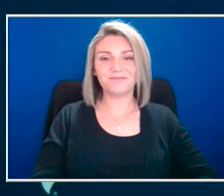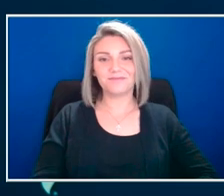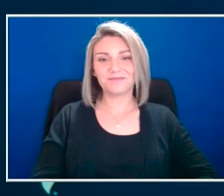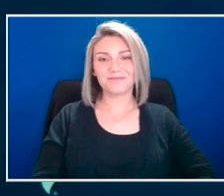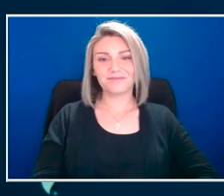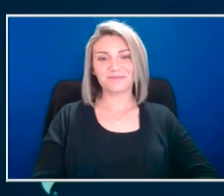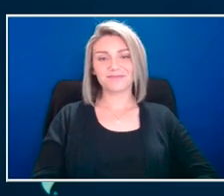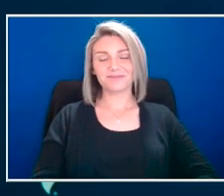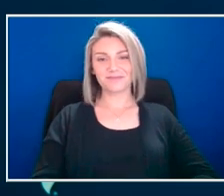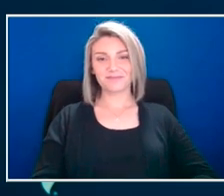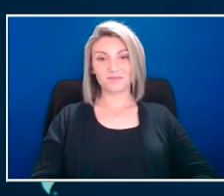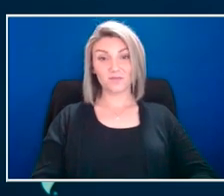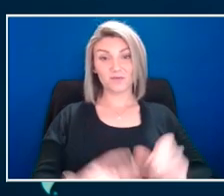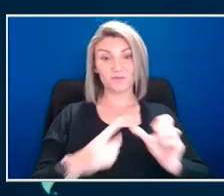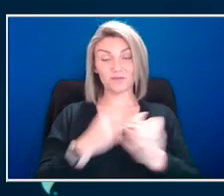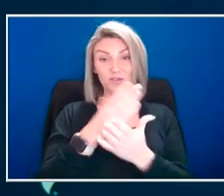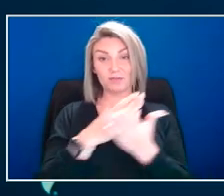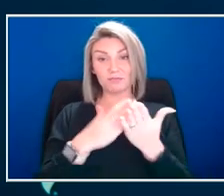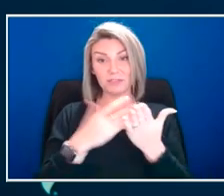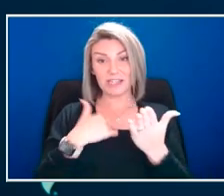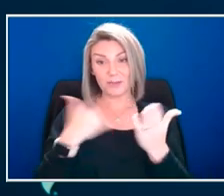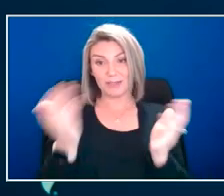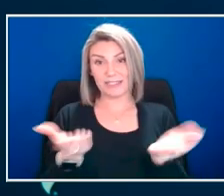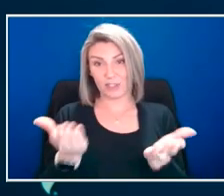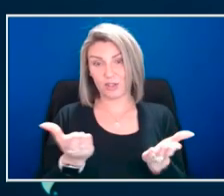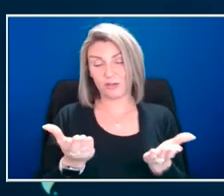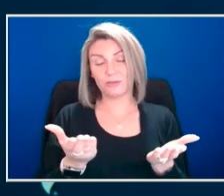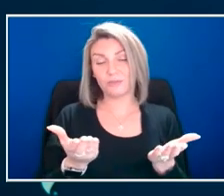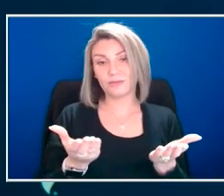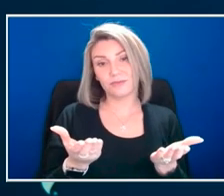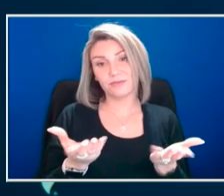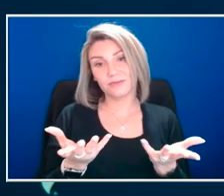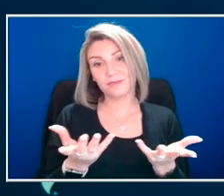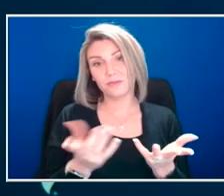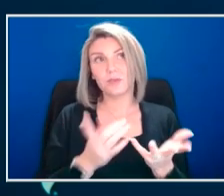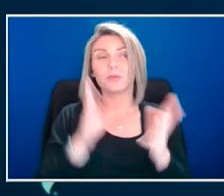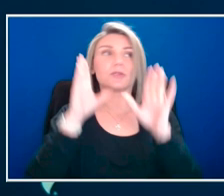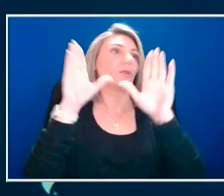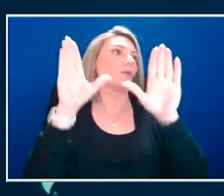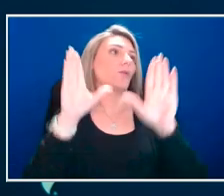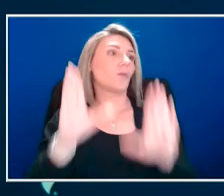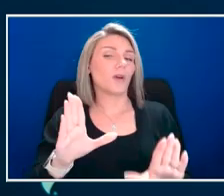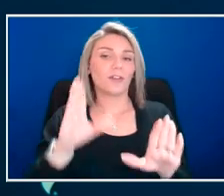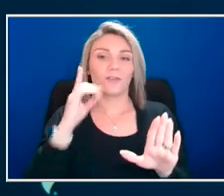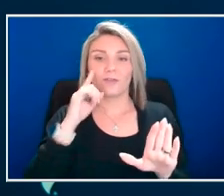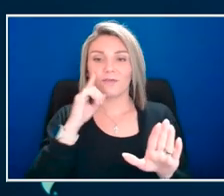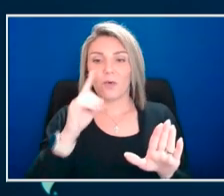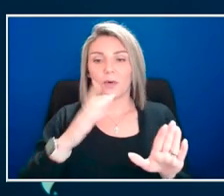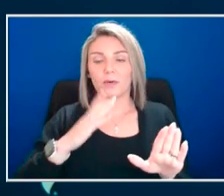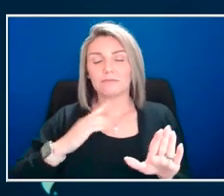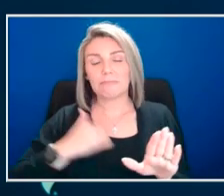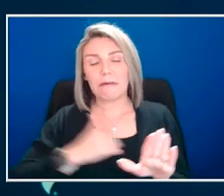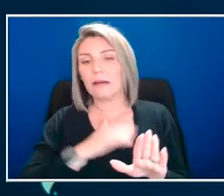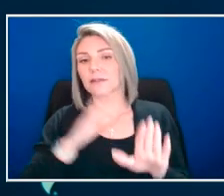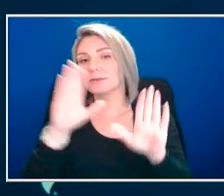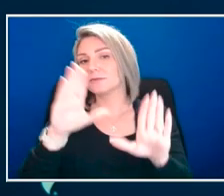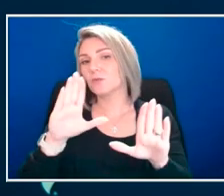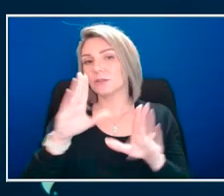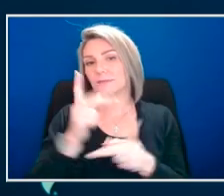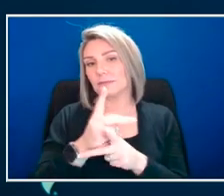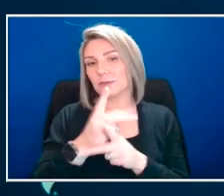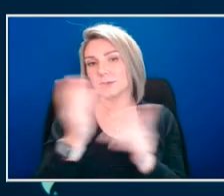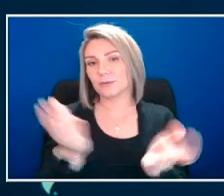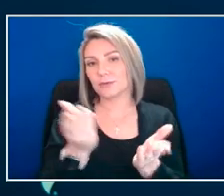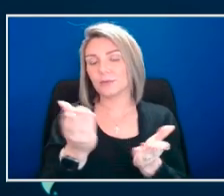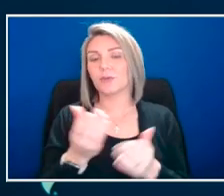the first part was I was here, and that's been so wonderful for us, the great care that we got here